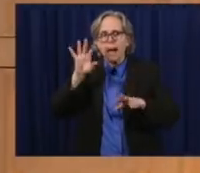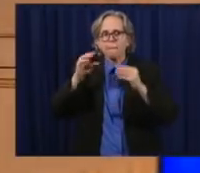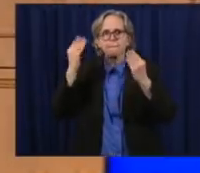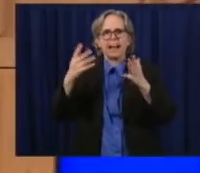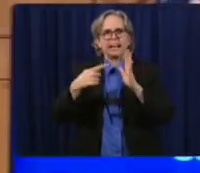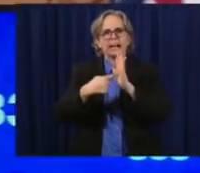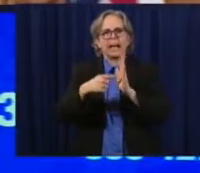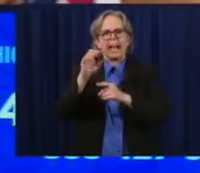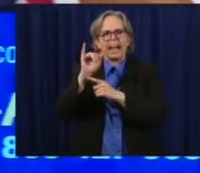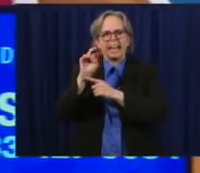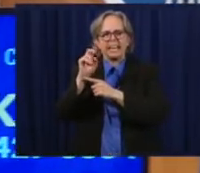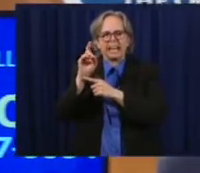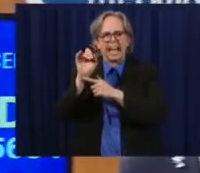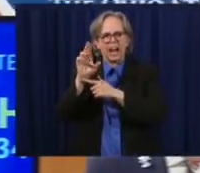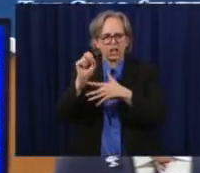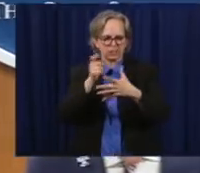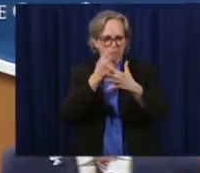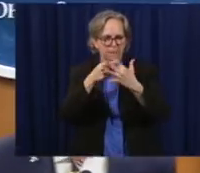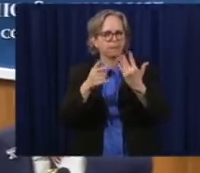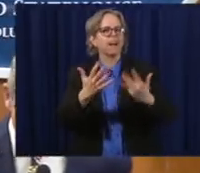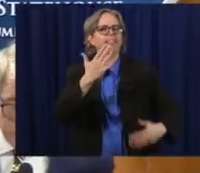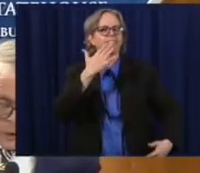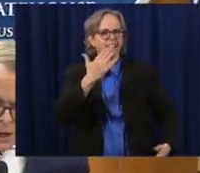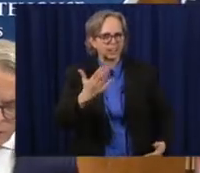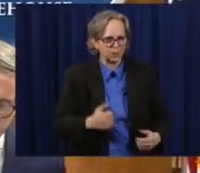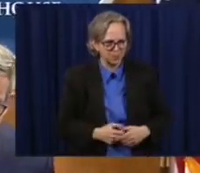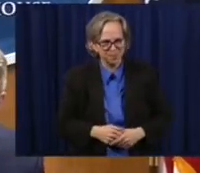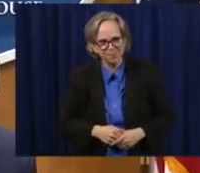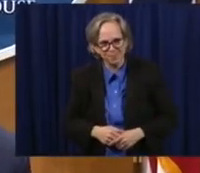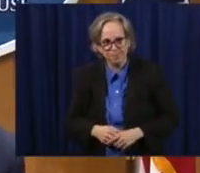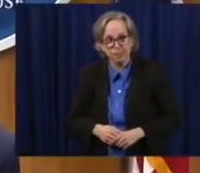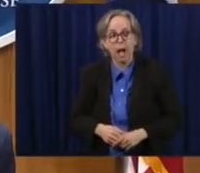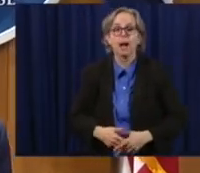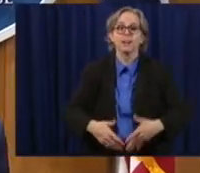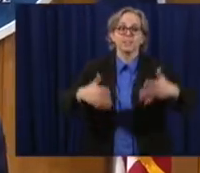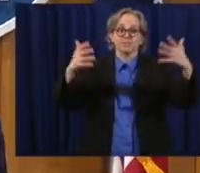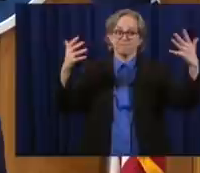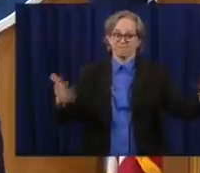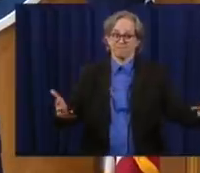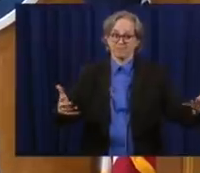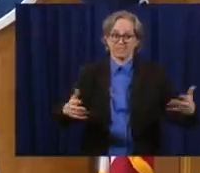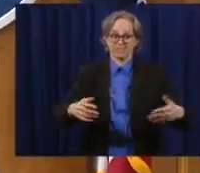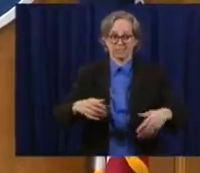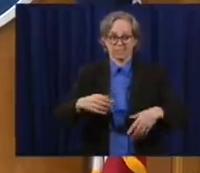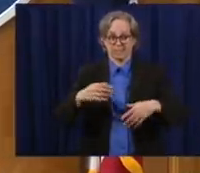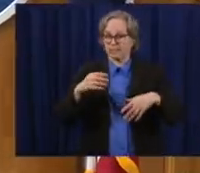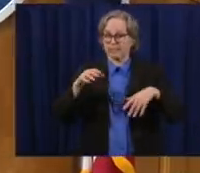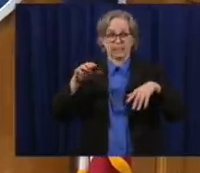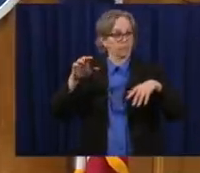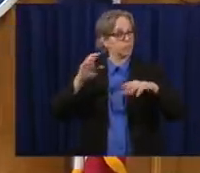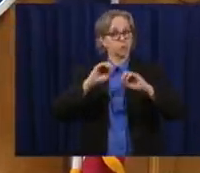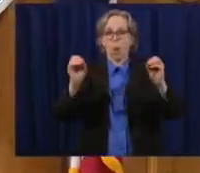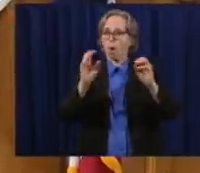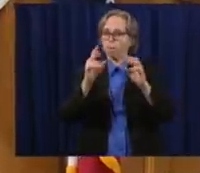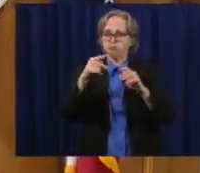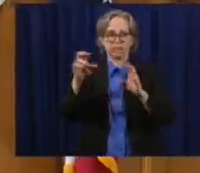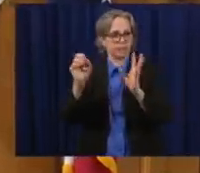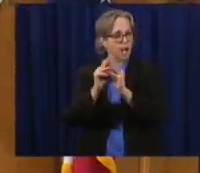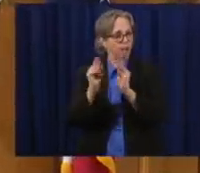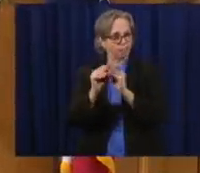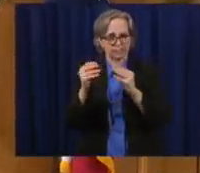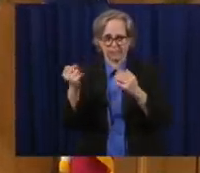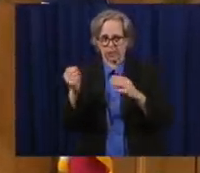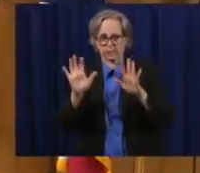you. Well, because we're not doing a press conference this Sunday, let me recognize all those Ohioans of